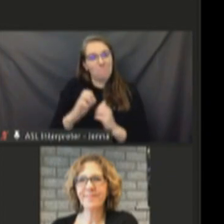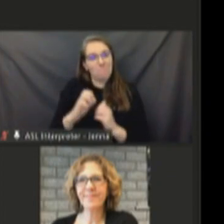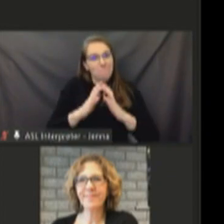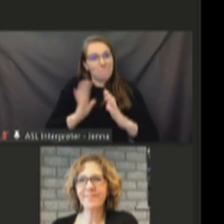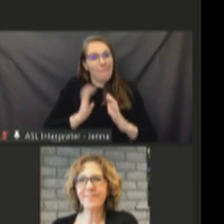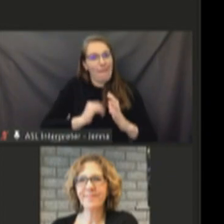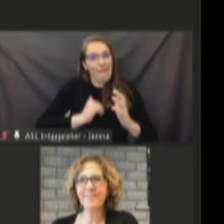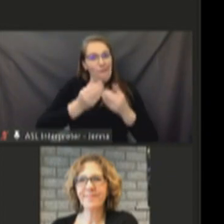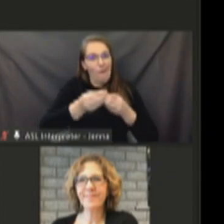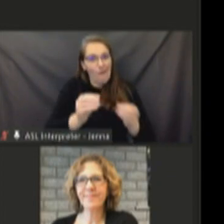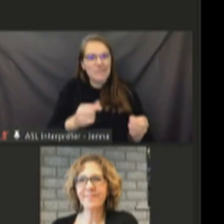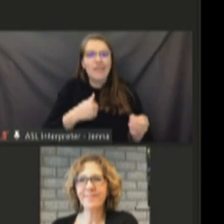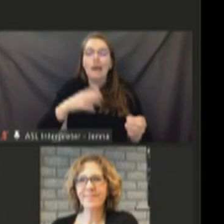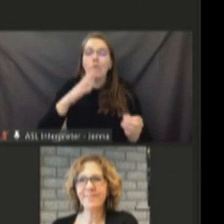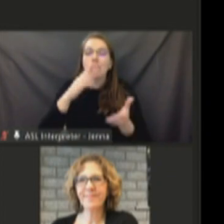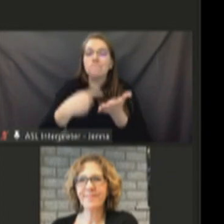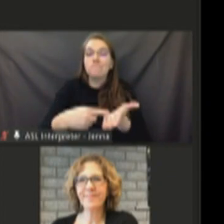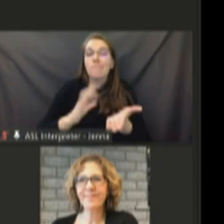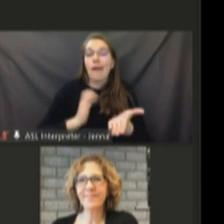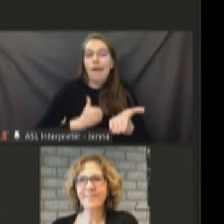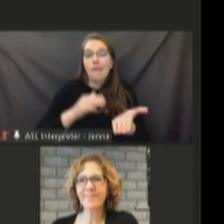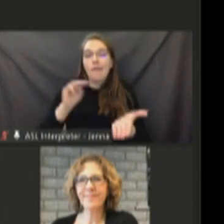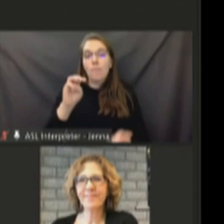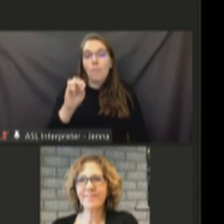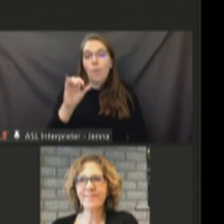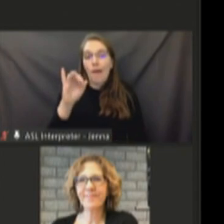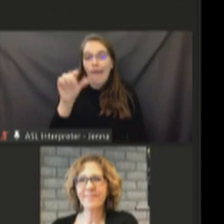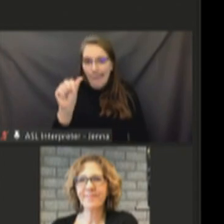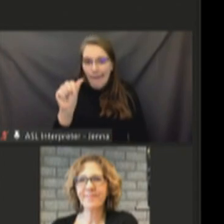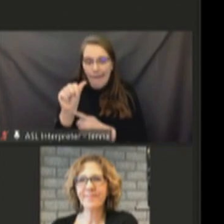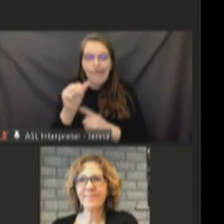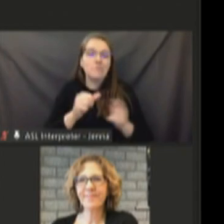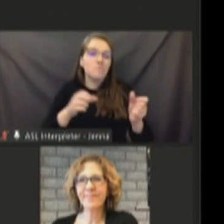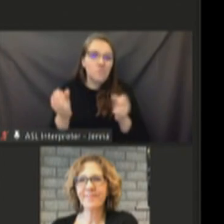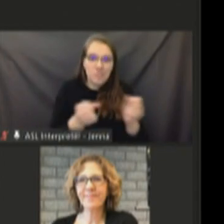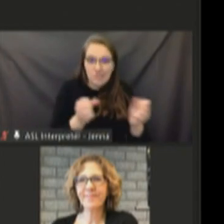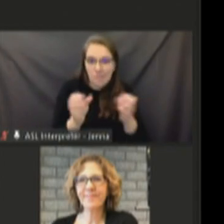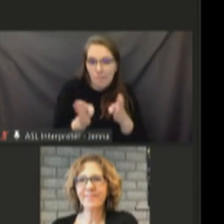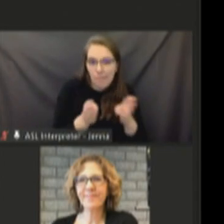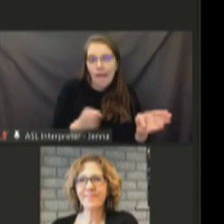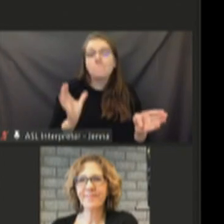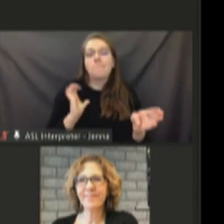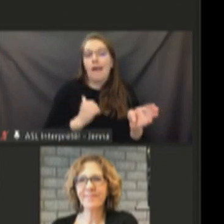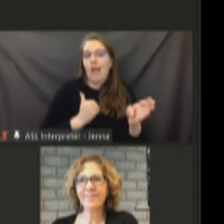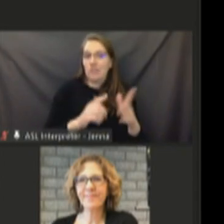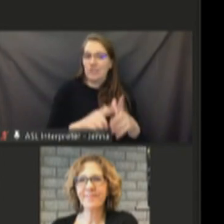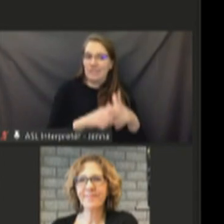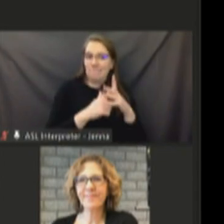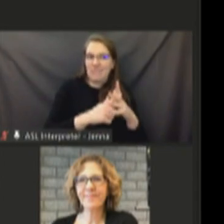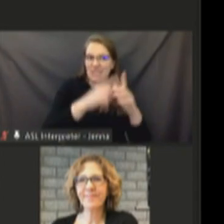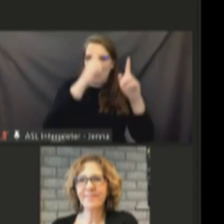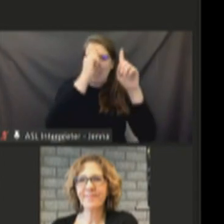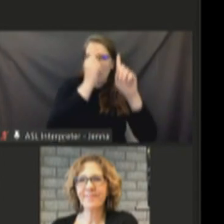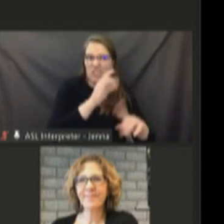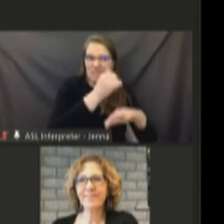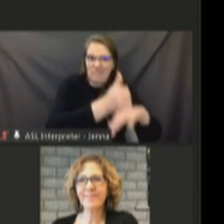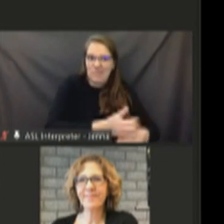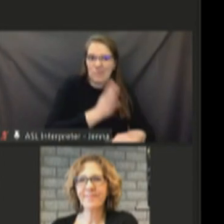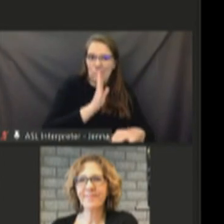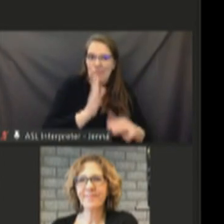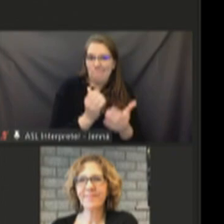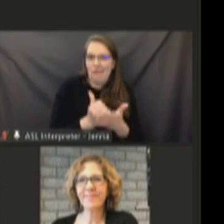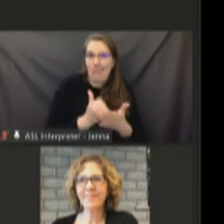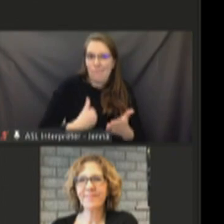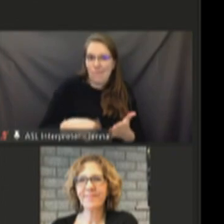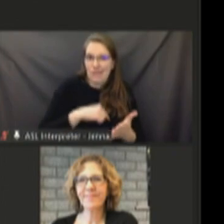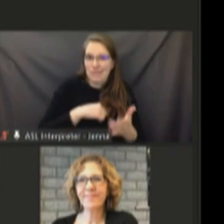strategic plan and the initiatives that we have under each one of them that helps us accomplish our mission. So, and